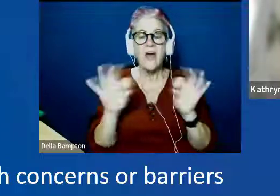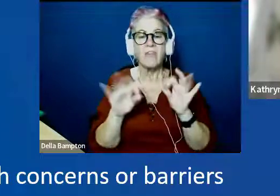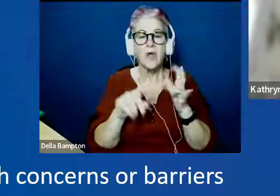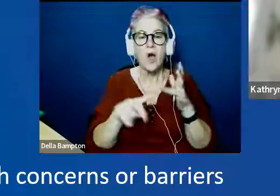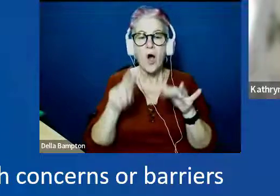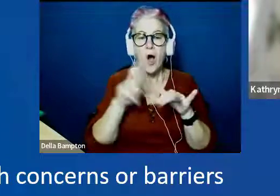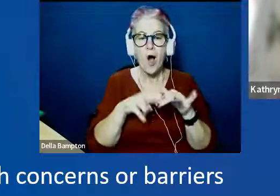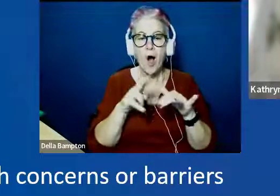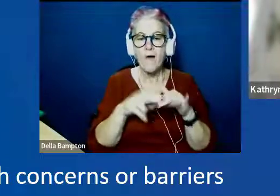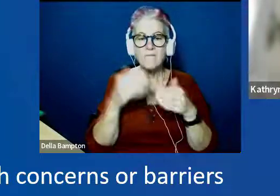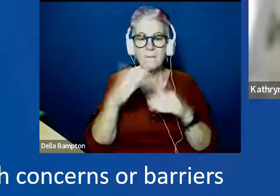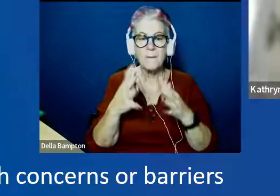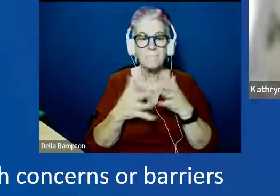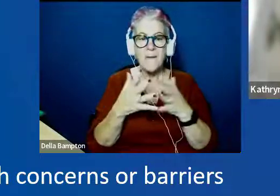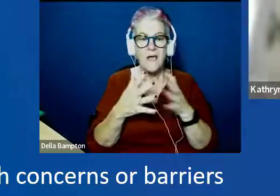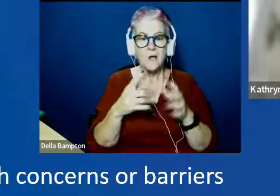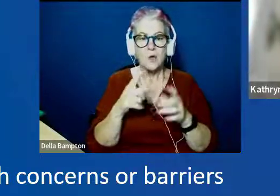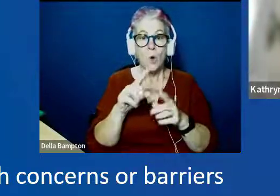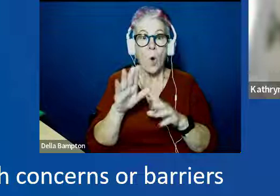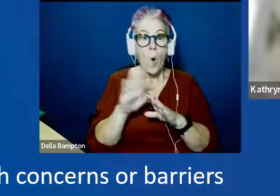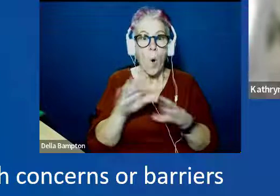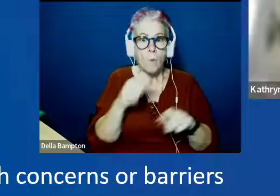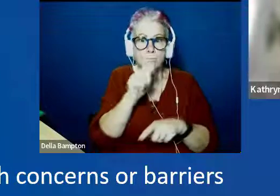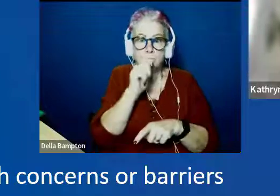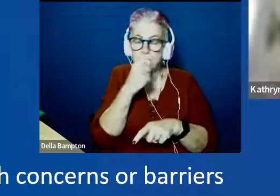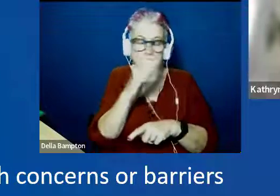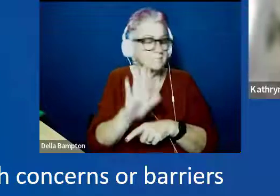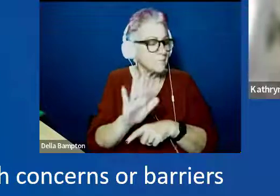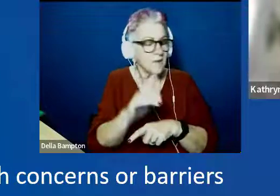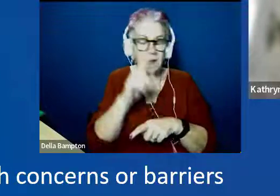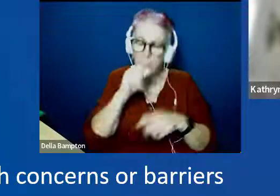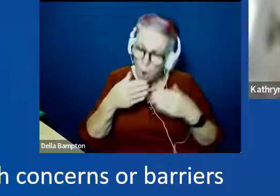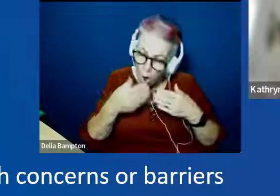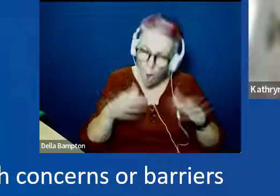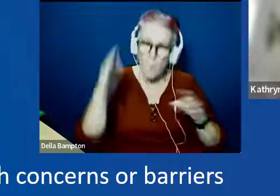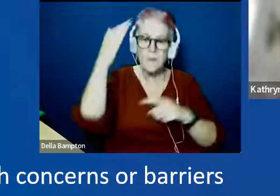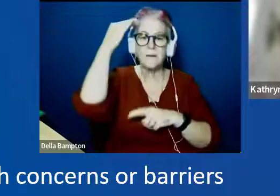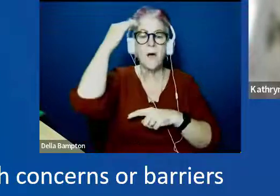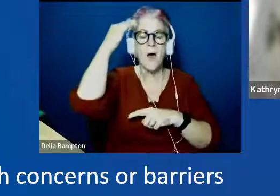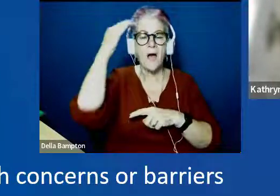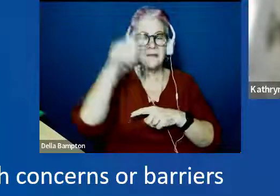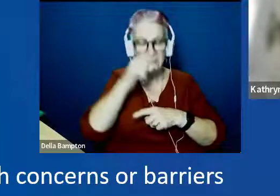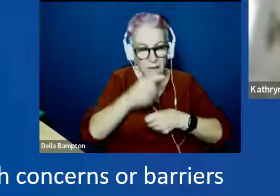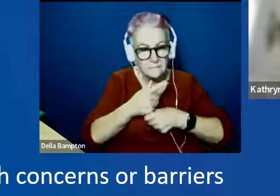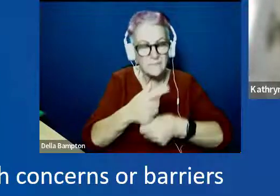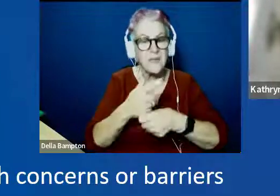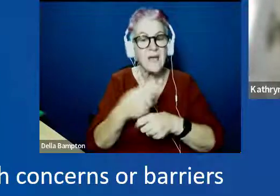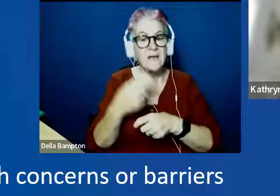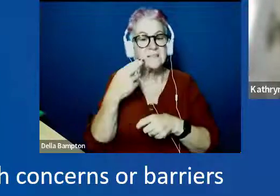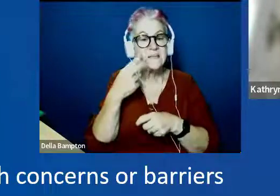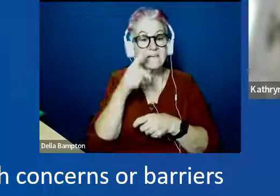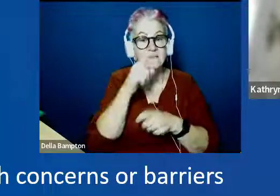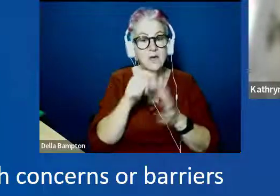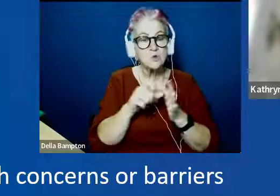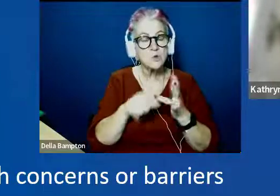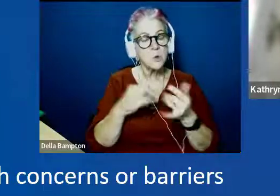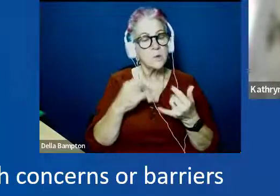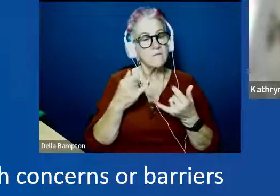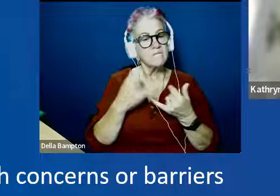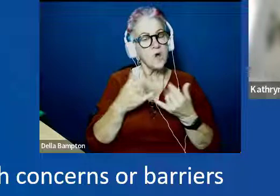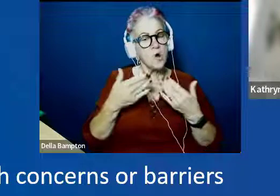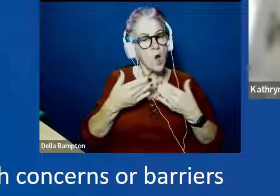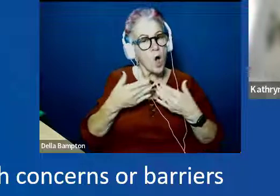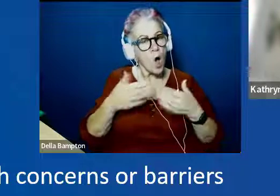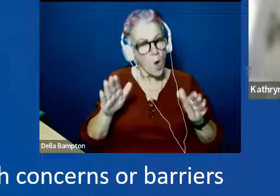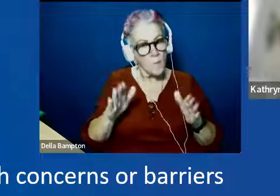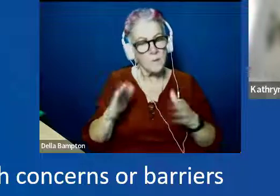was really, really good. And Deaf Can Do were really open and really supportive, speaking to us and working